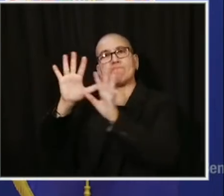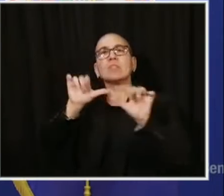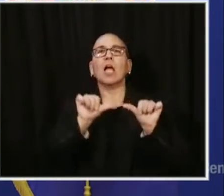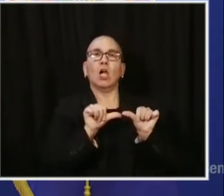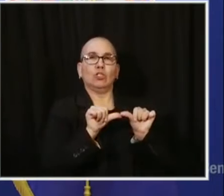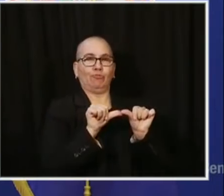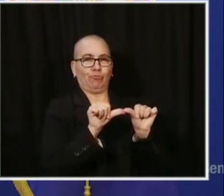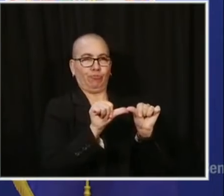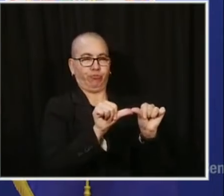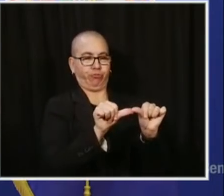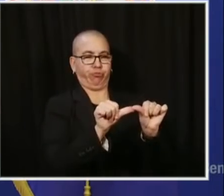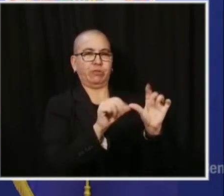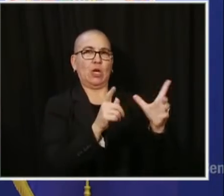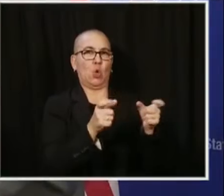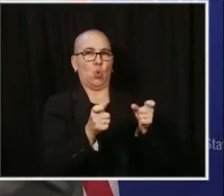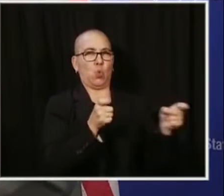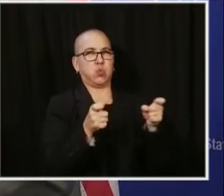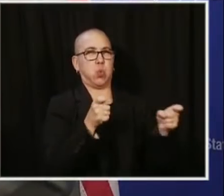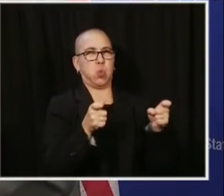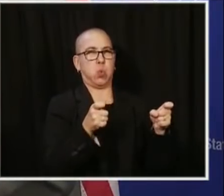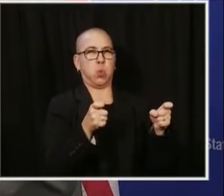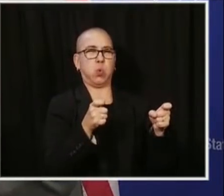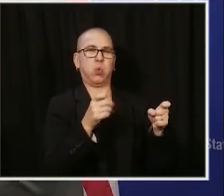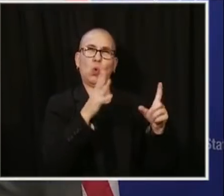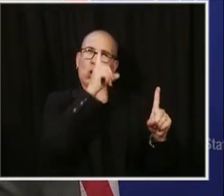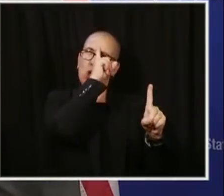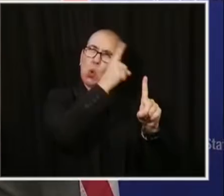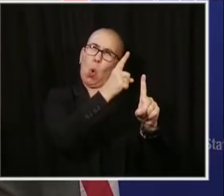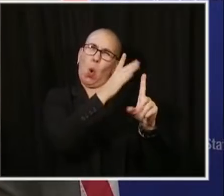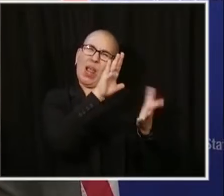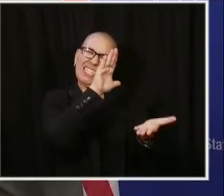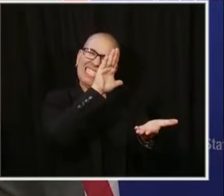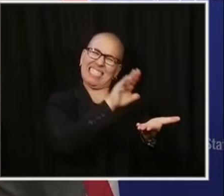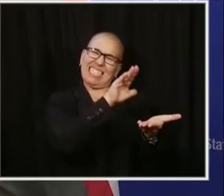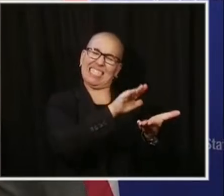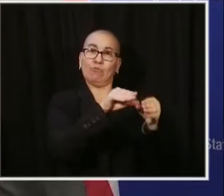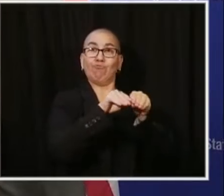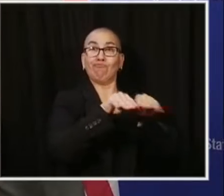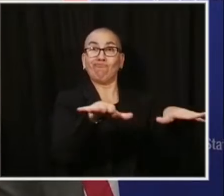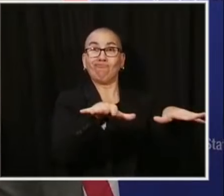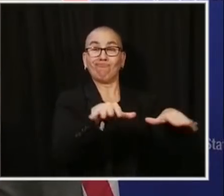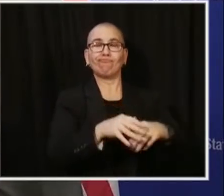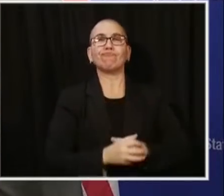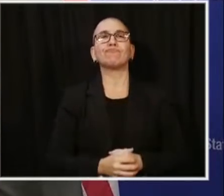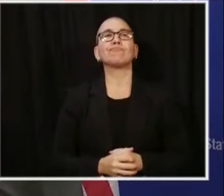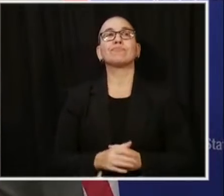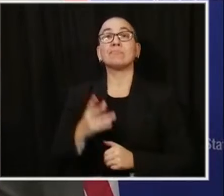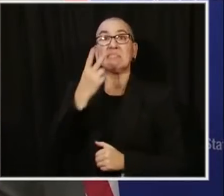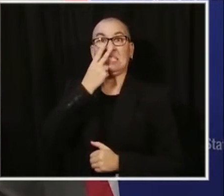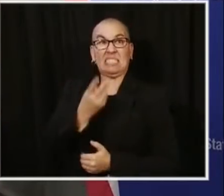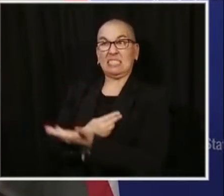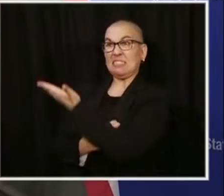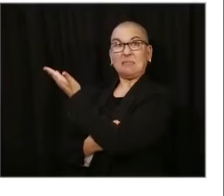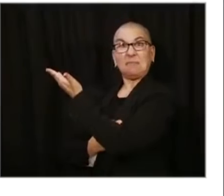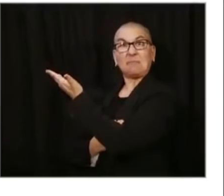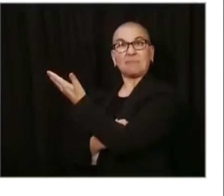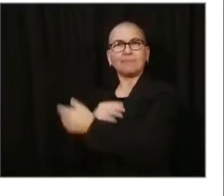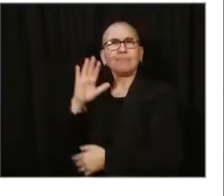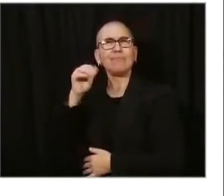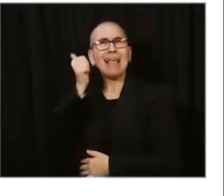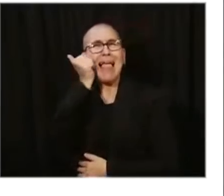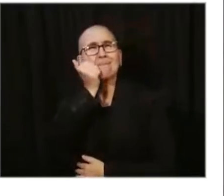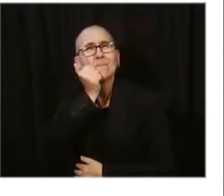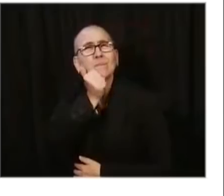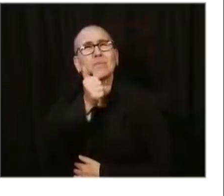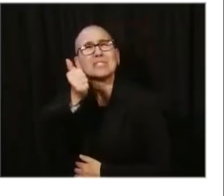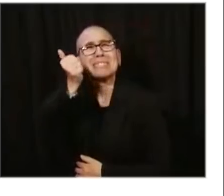do the things that mitigate the spread. So here's what we're seeing. We're seeing spread in every part of daily life in all settings. This